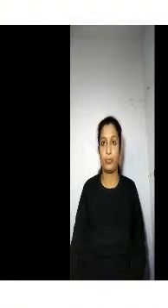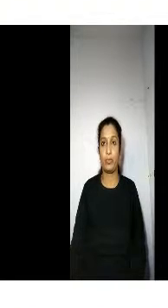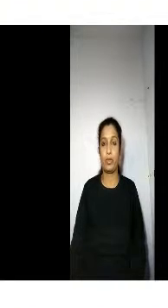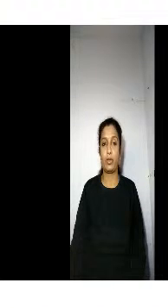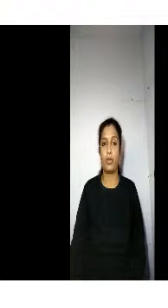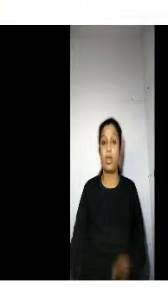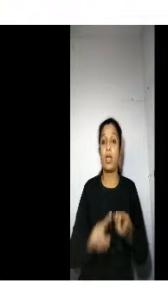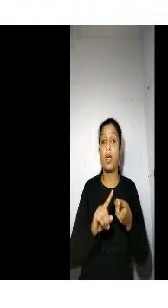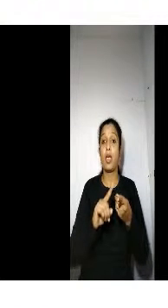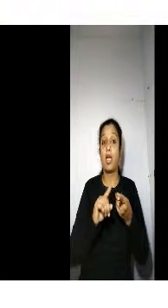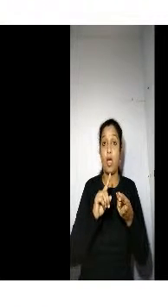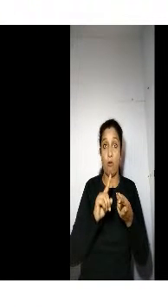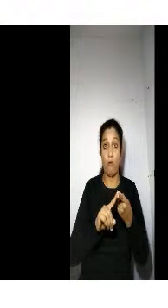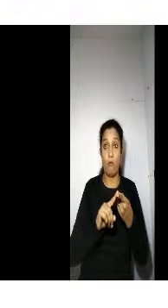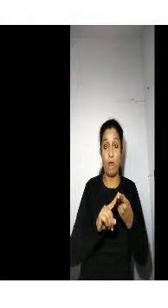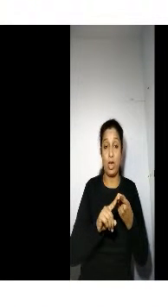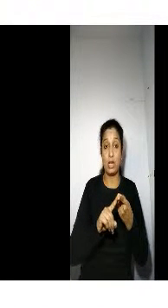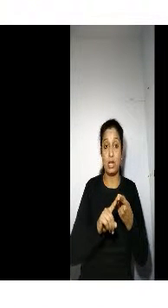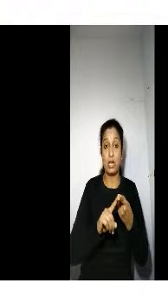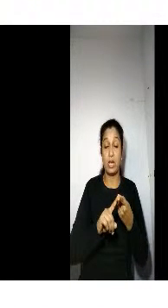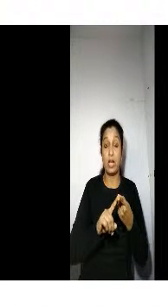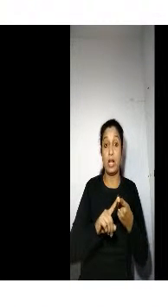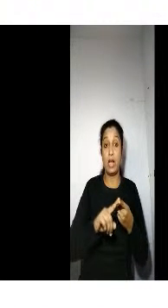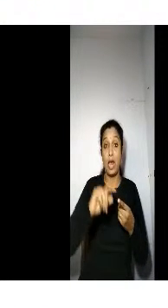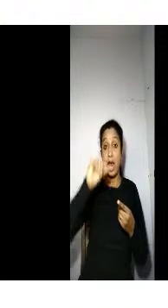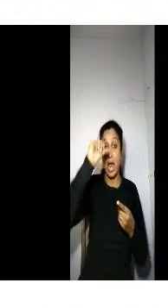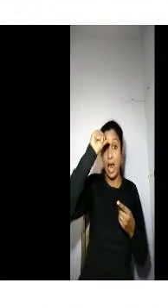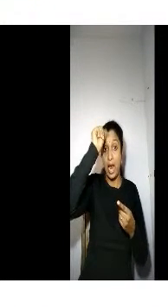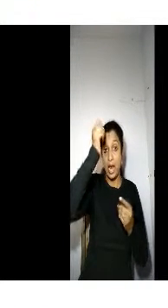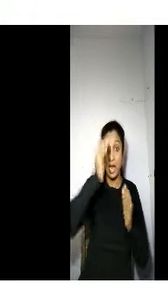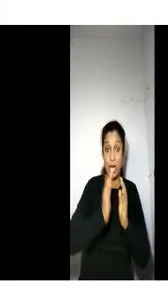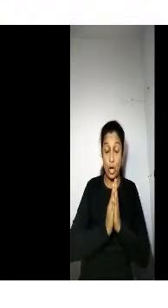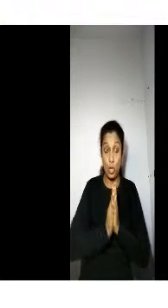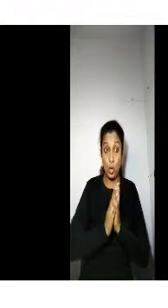National Congress? 2-mark question.